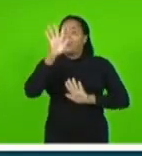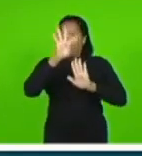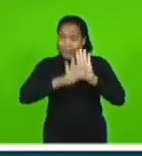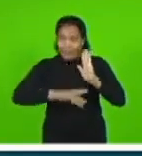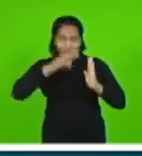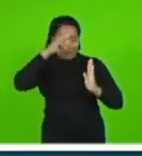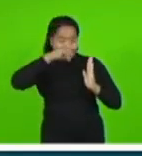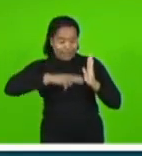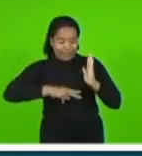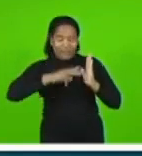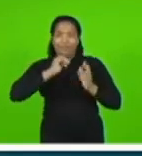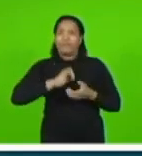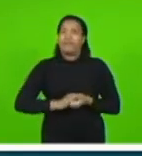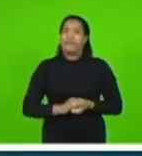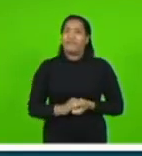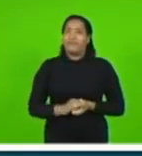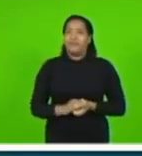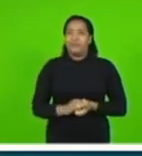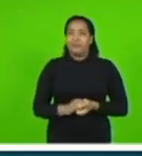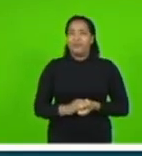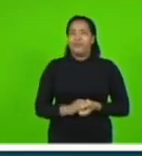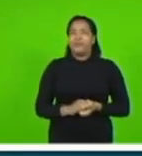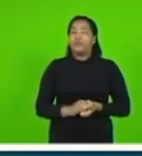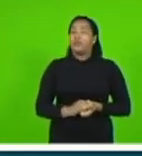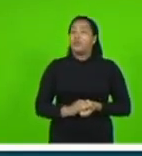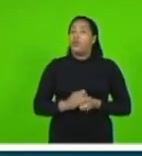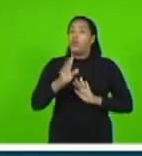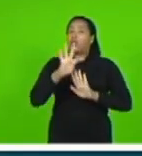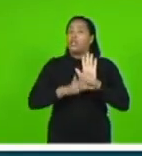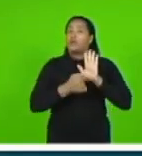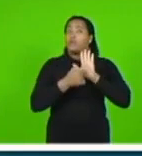So let's go to the answer. All right, so